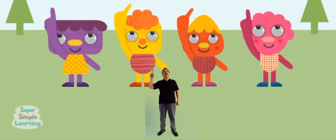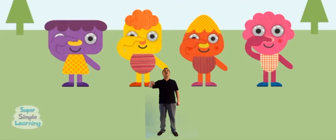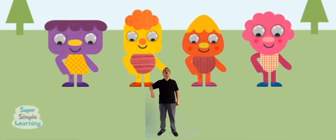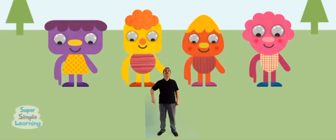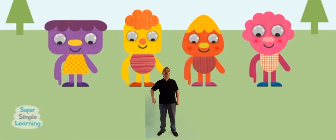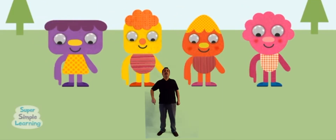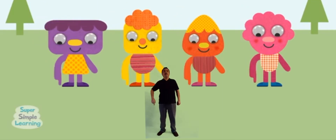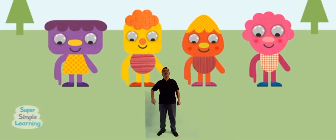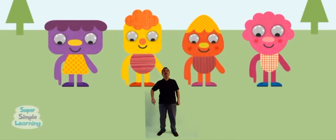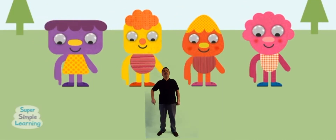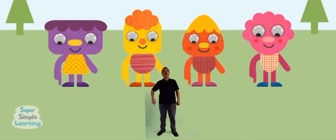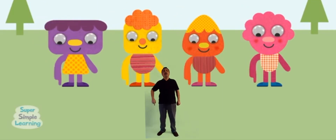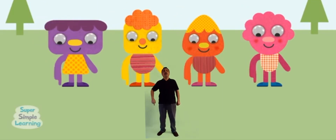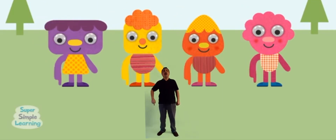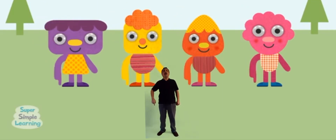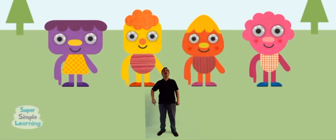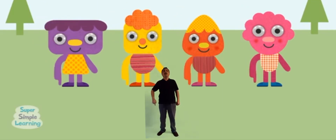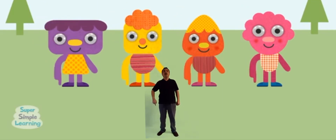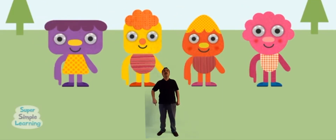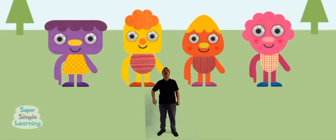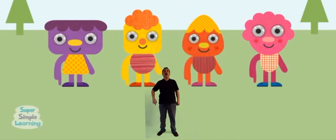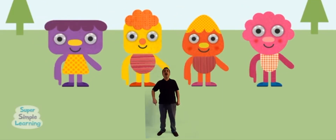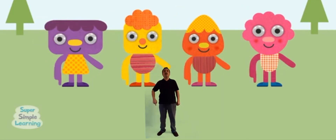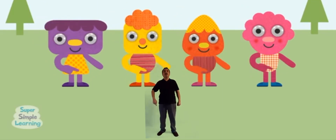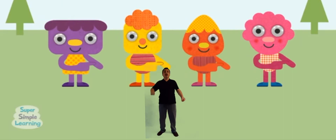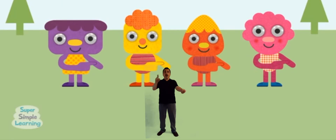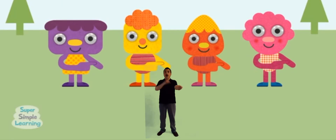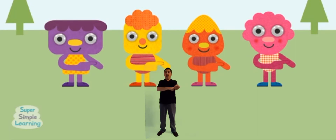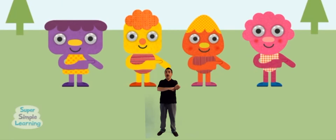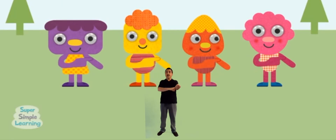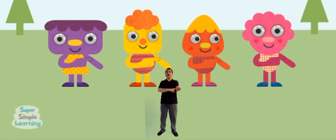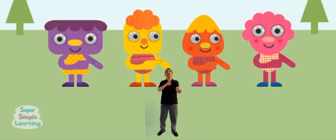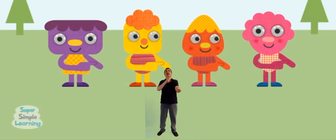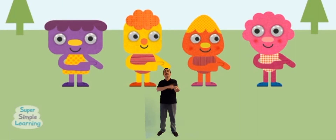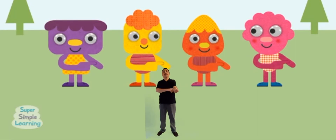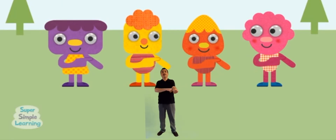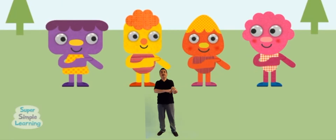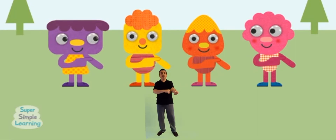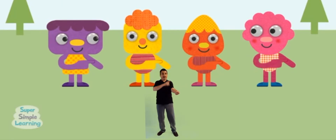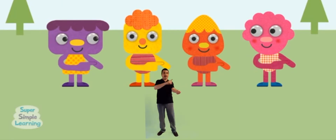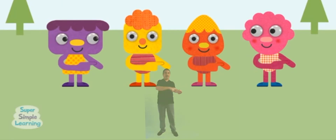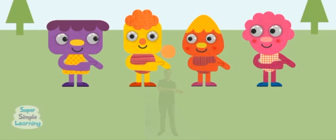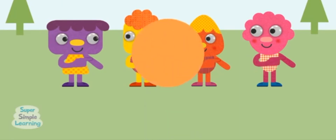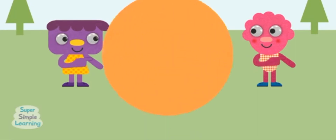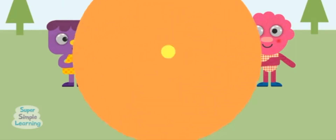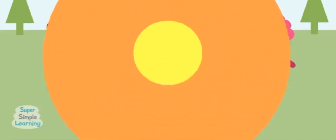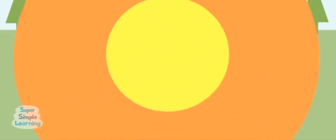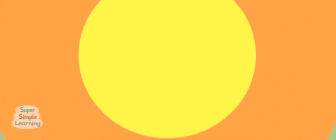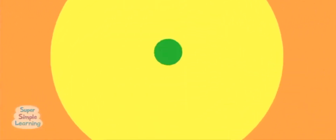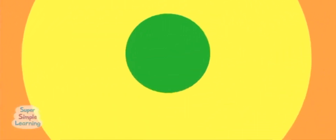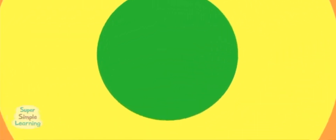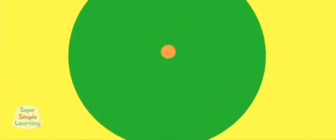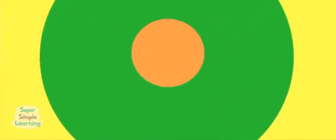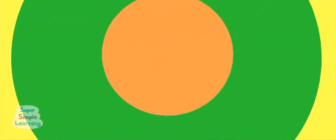finger down. Put it on your arm, arm.